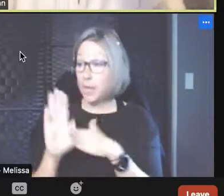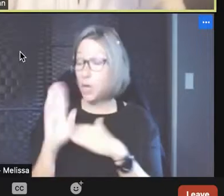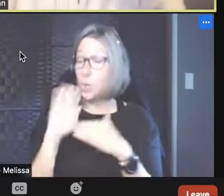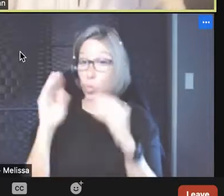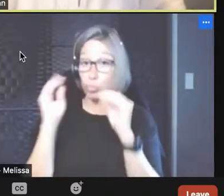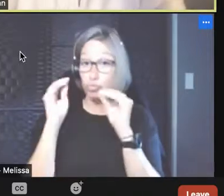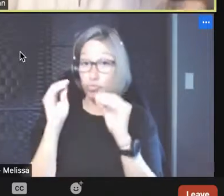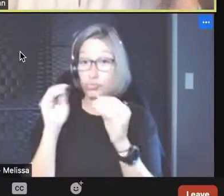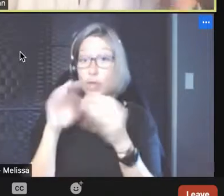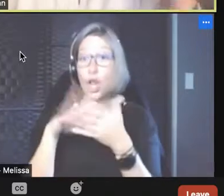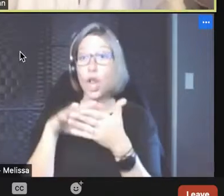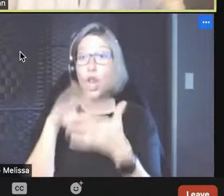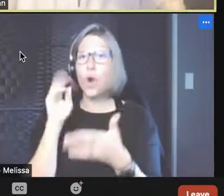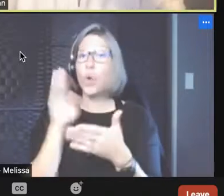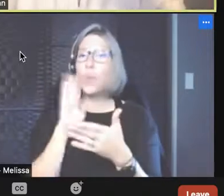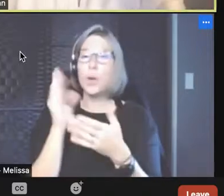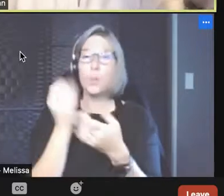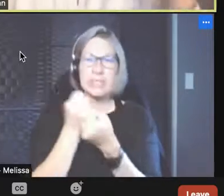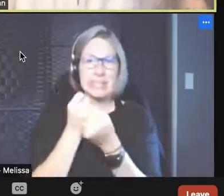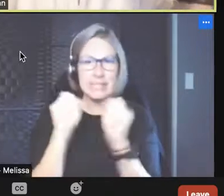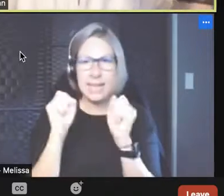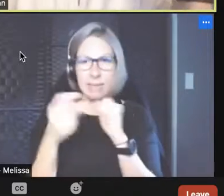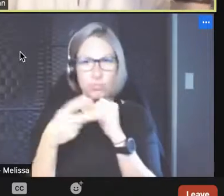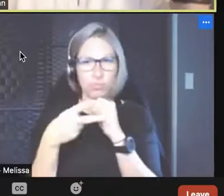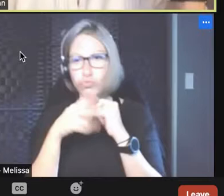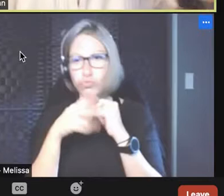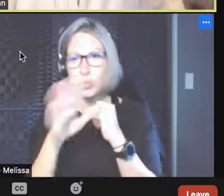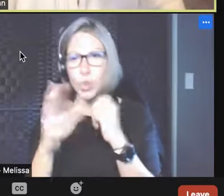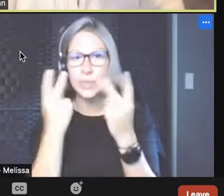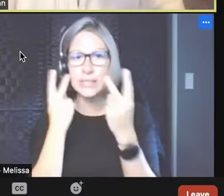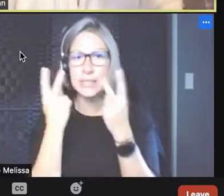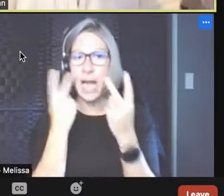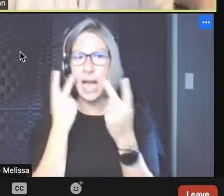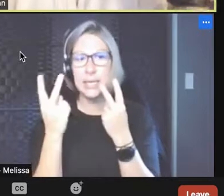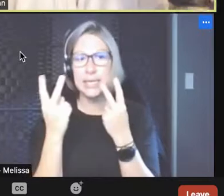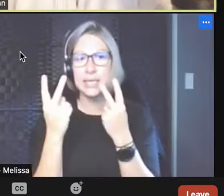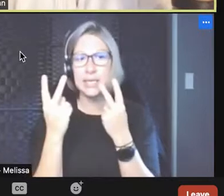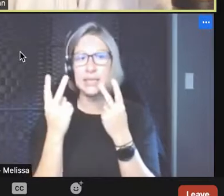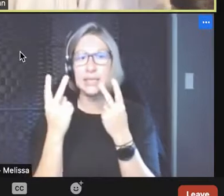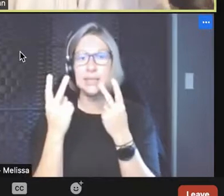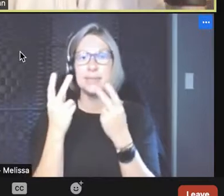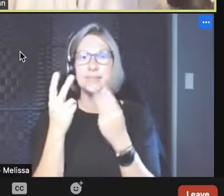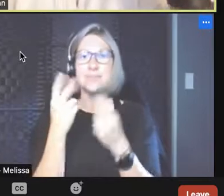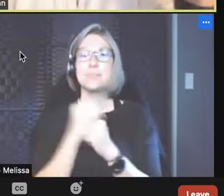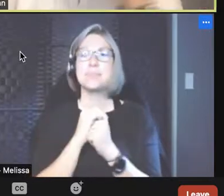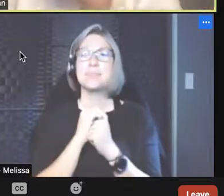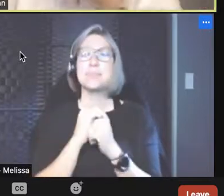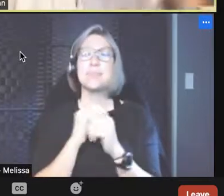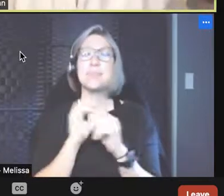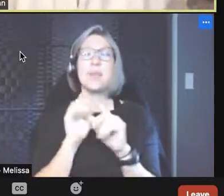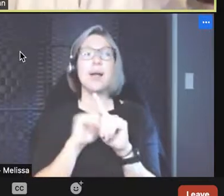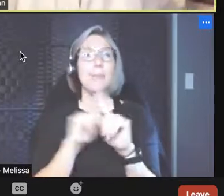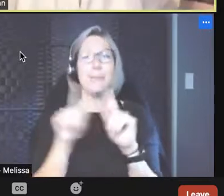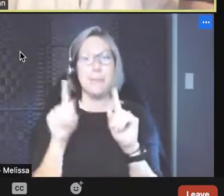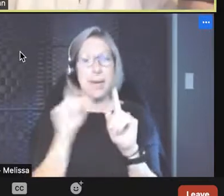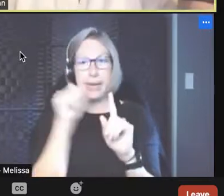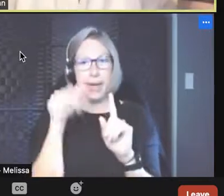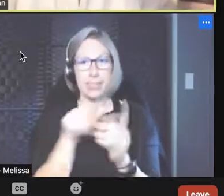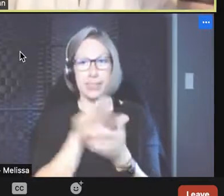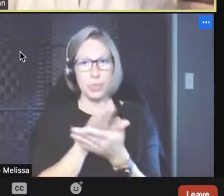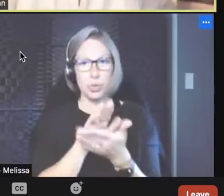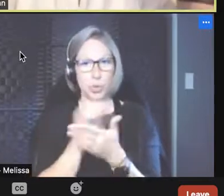your sight. We're going to save it. And we're saving it for something really big, but not in this school. We're not using